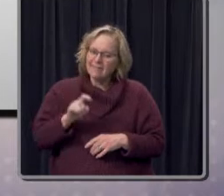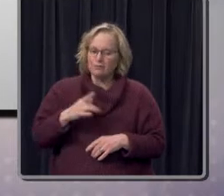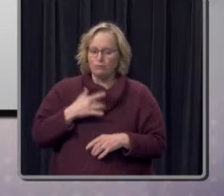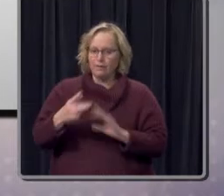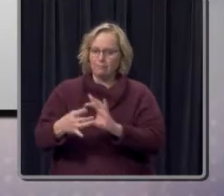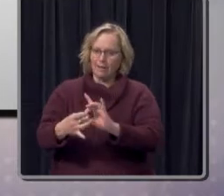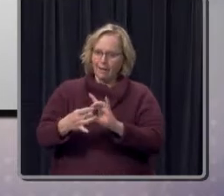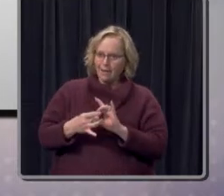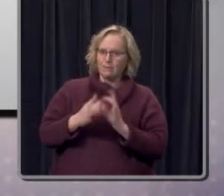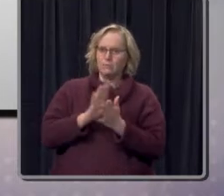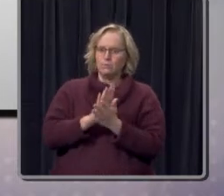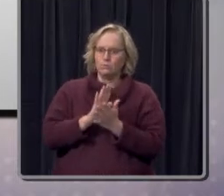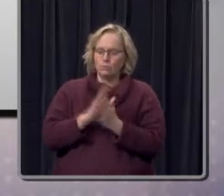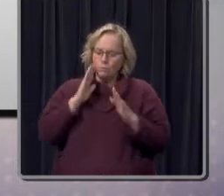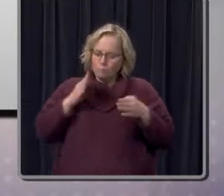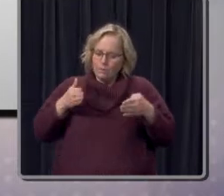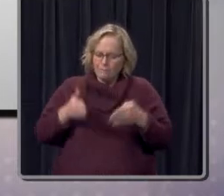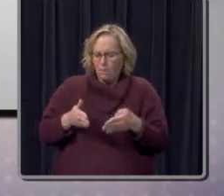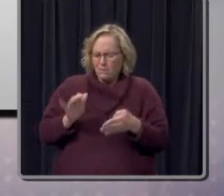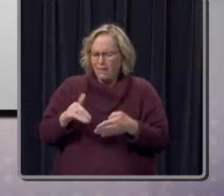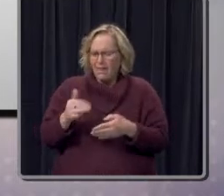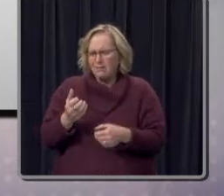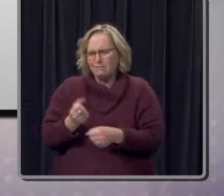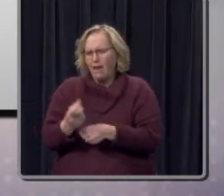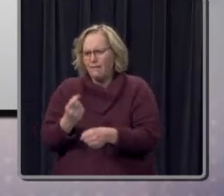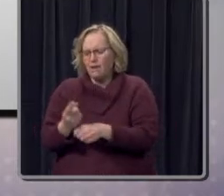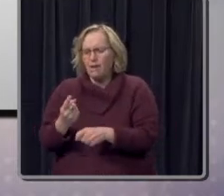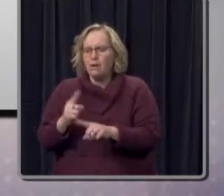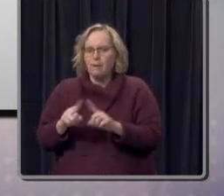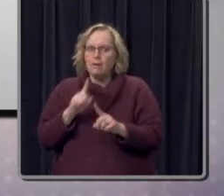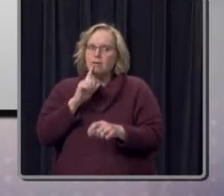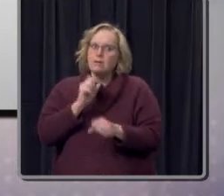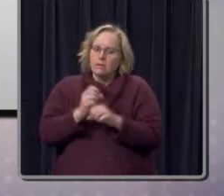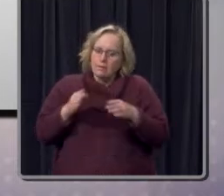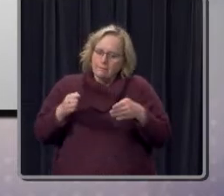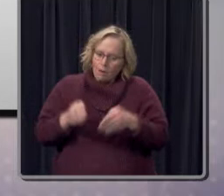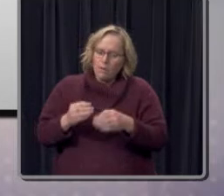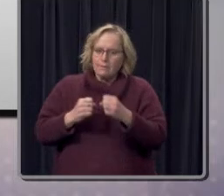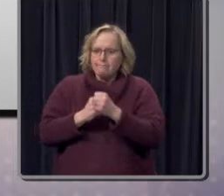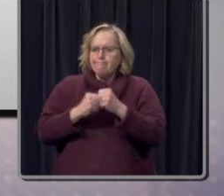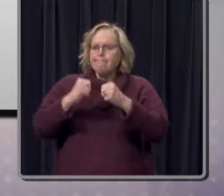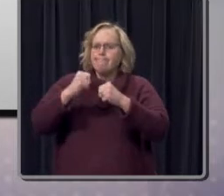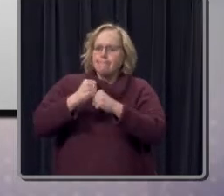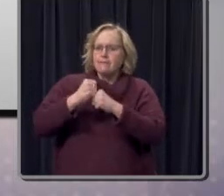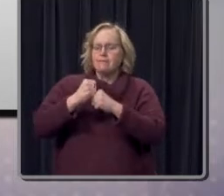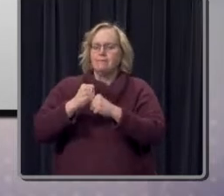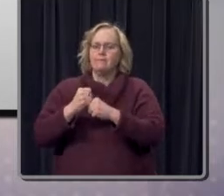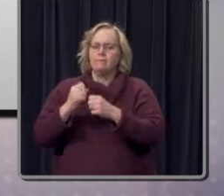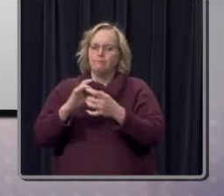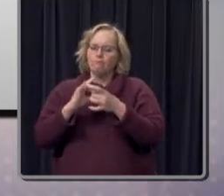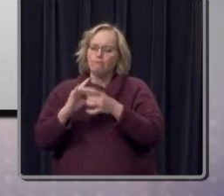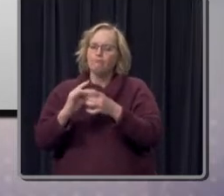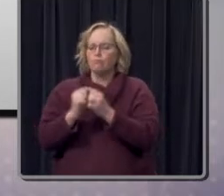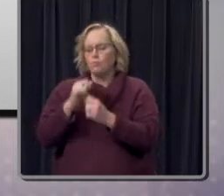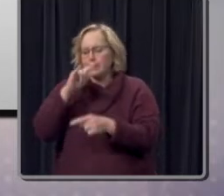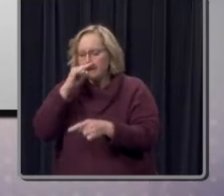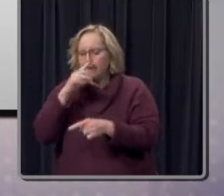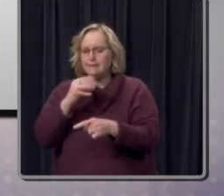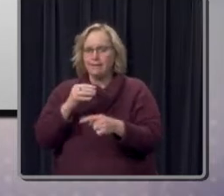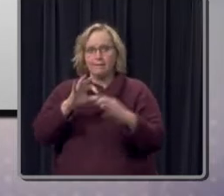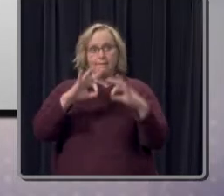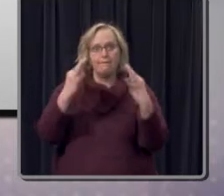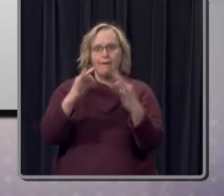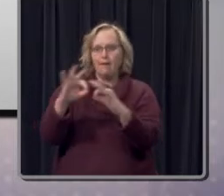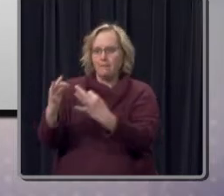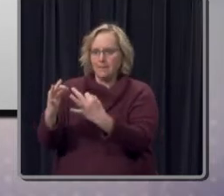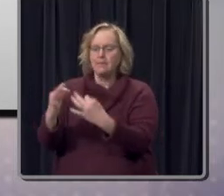And we focused on that in any year, but we focused really hard on building those relationships, not only with our kids, but with our families.